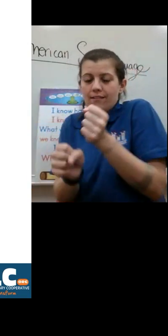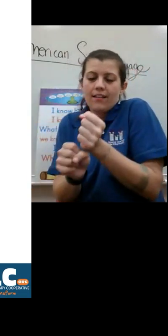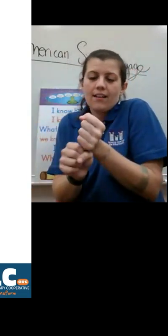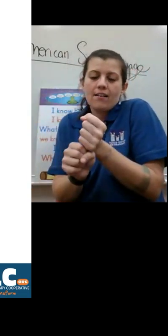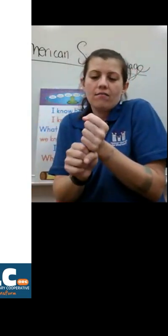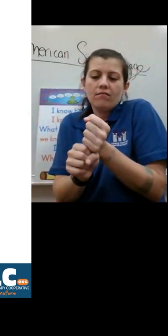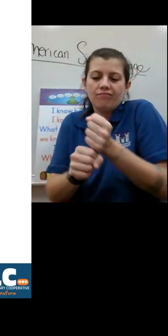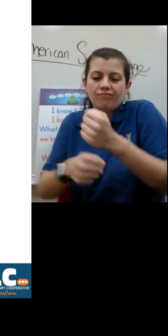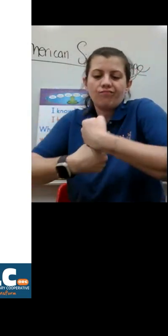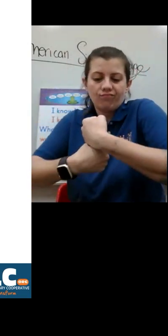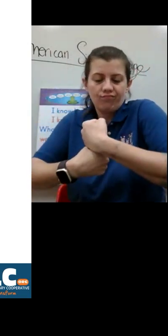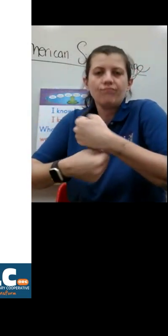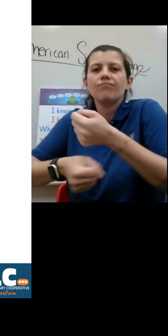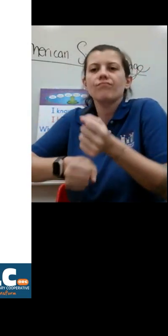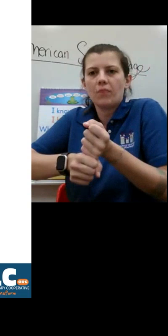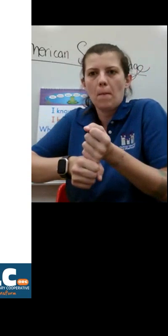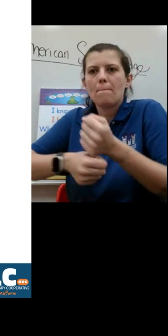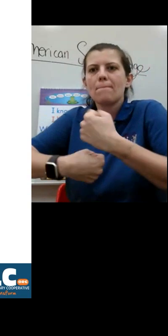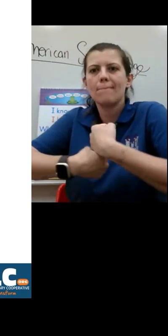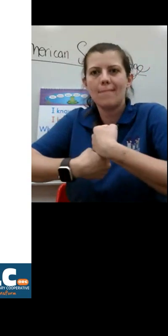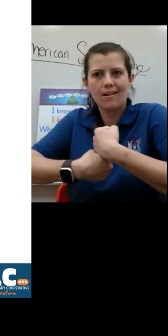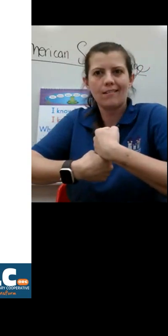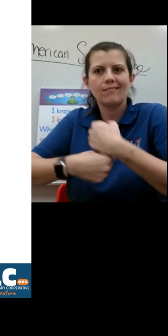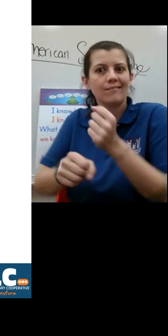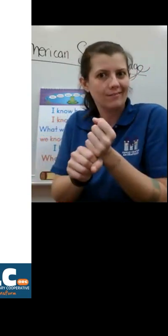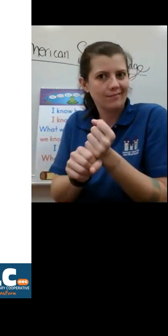With the two hands again.